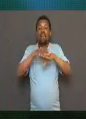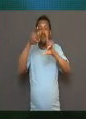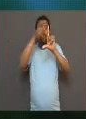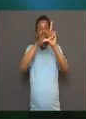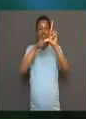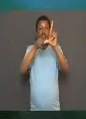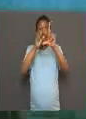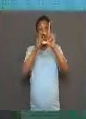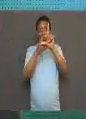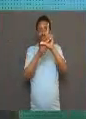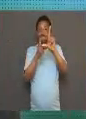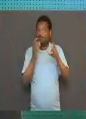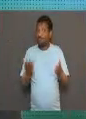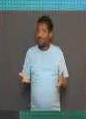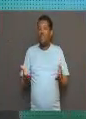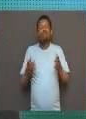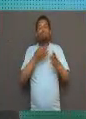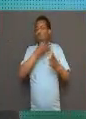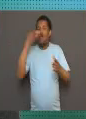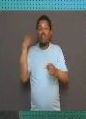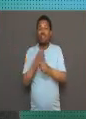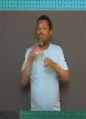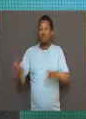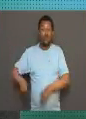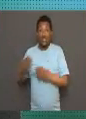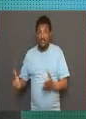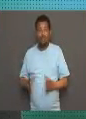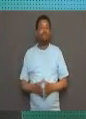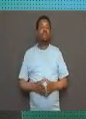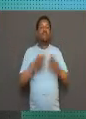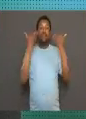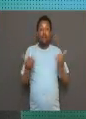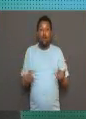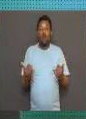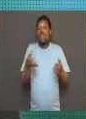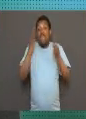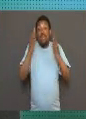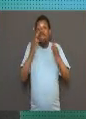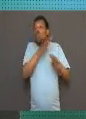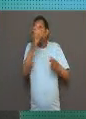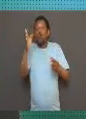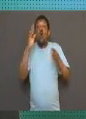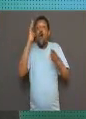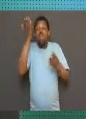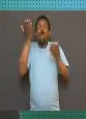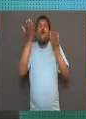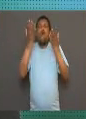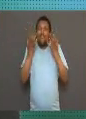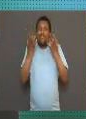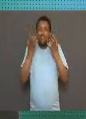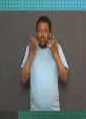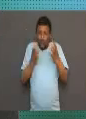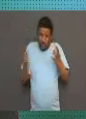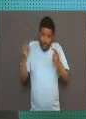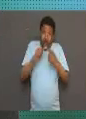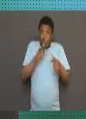right angles. Well done, students. Now, if you ever want to create